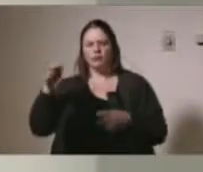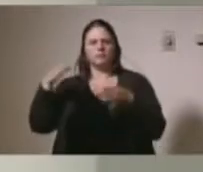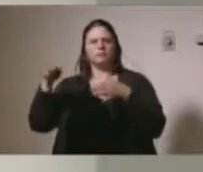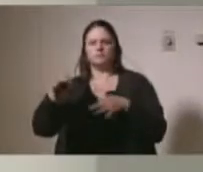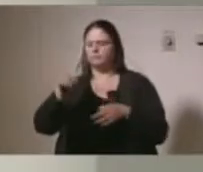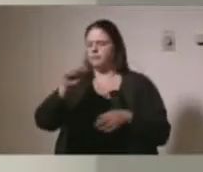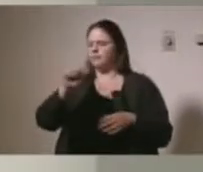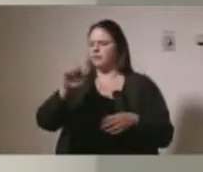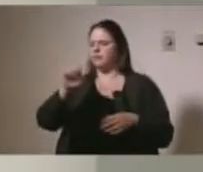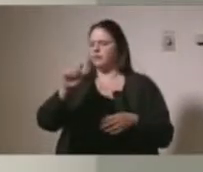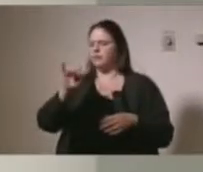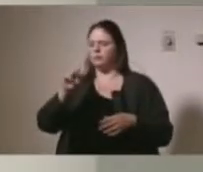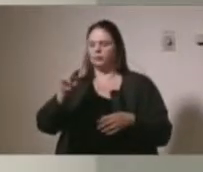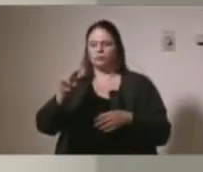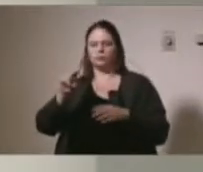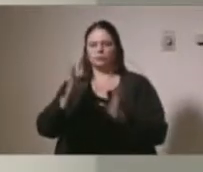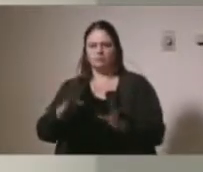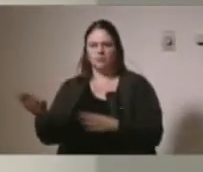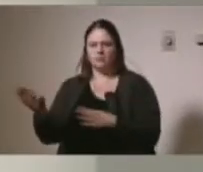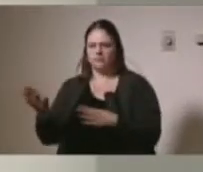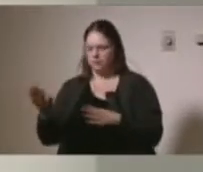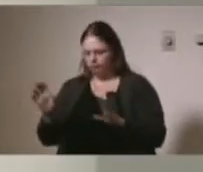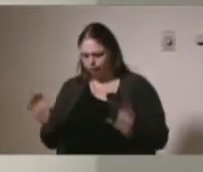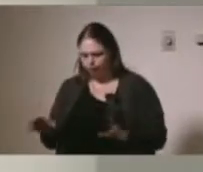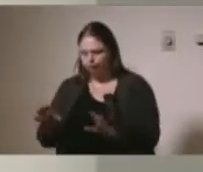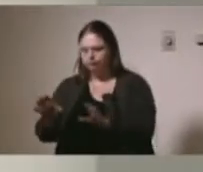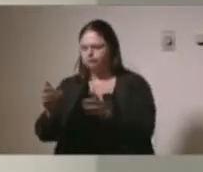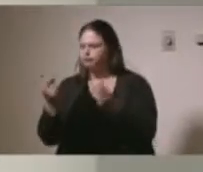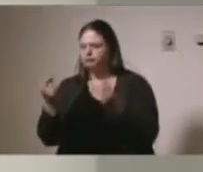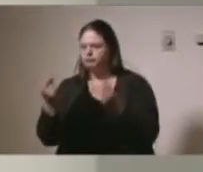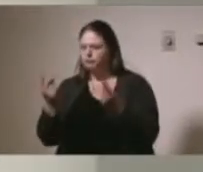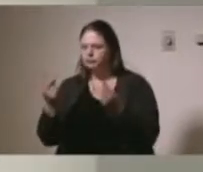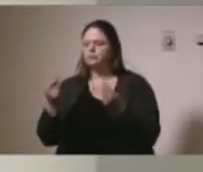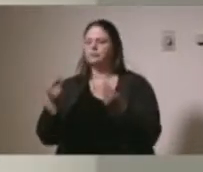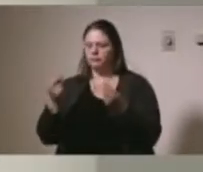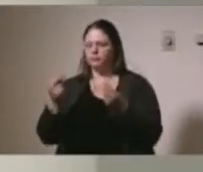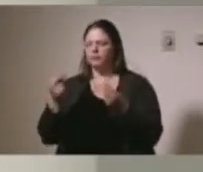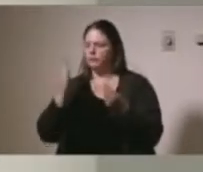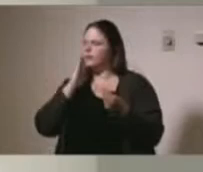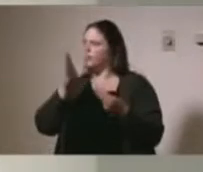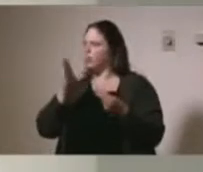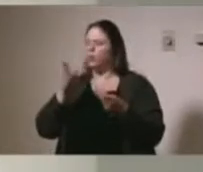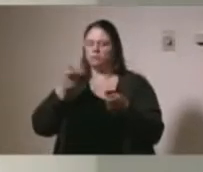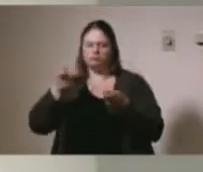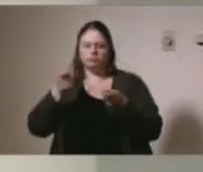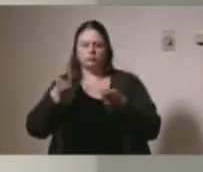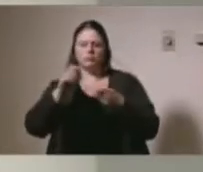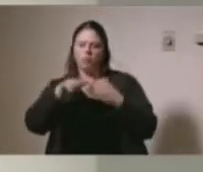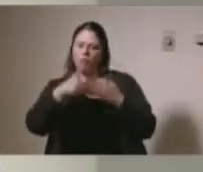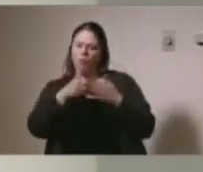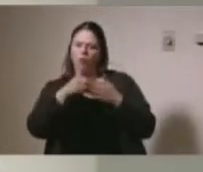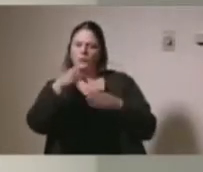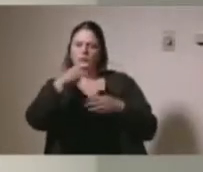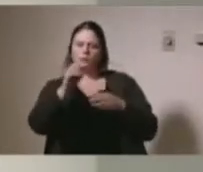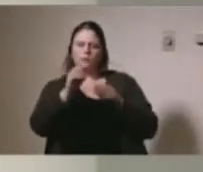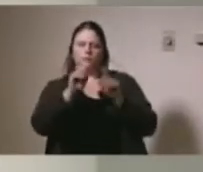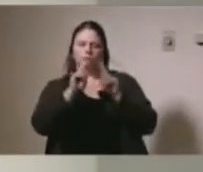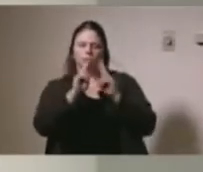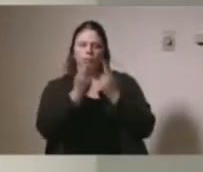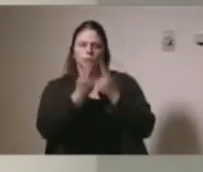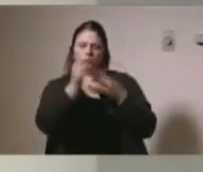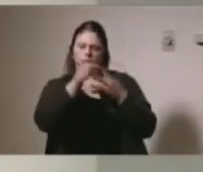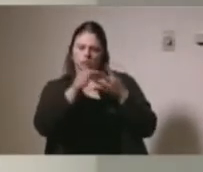plan that will galvanize all U.S. unions in order to protect the U.S.